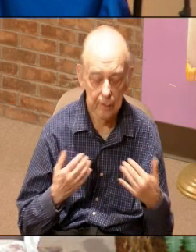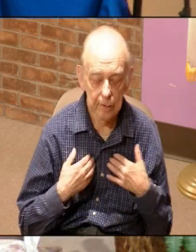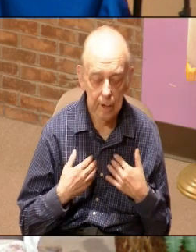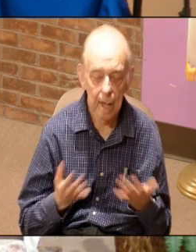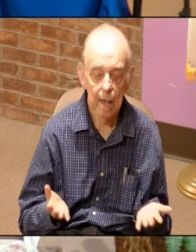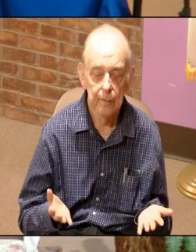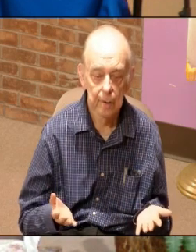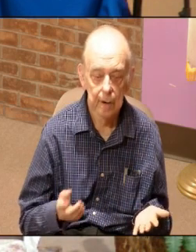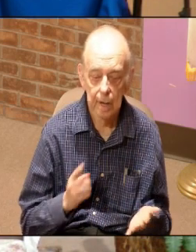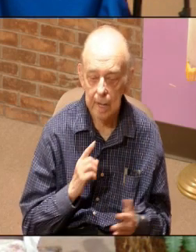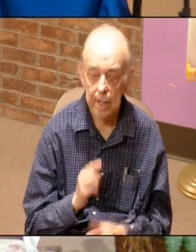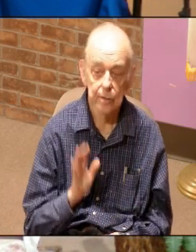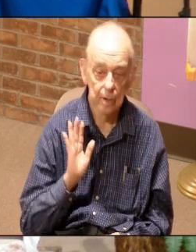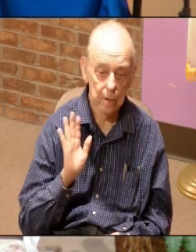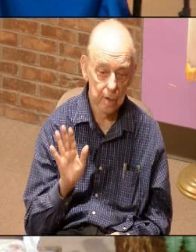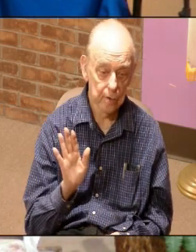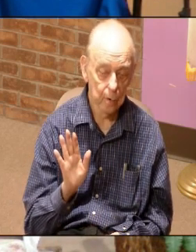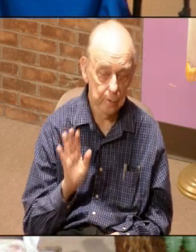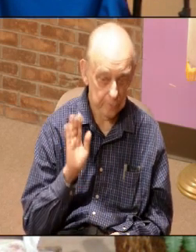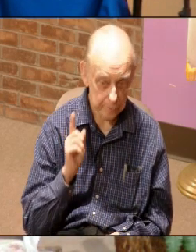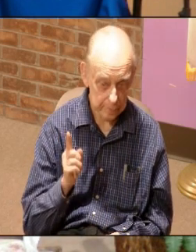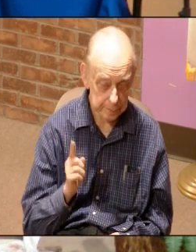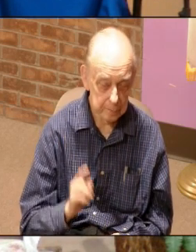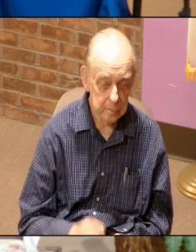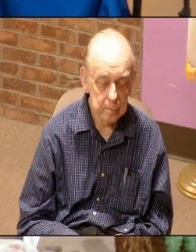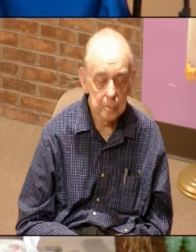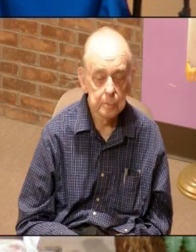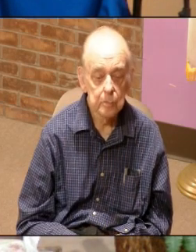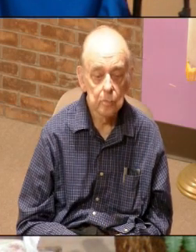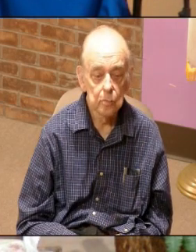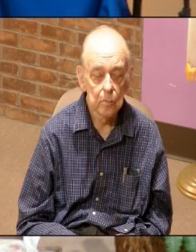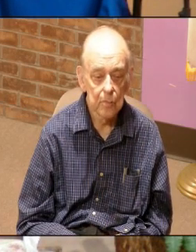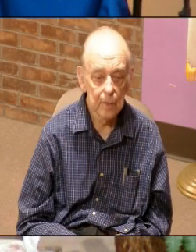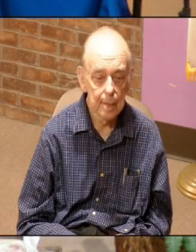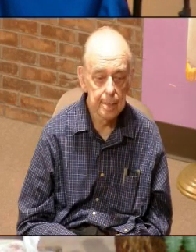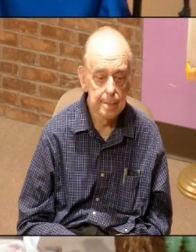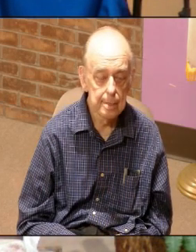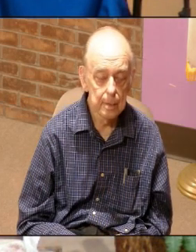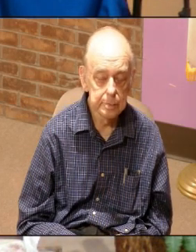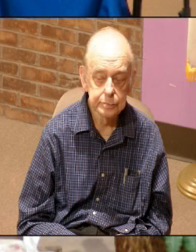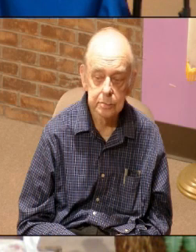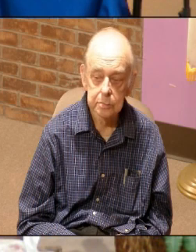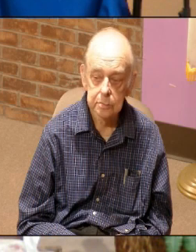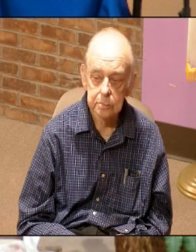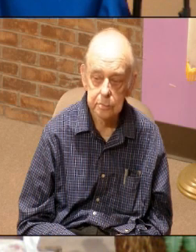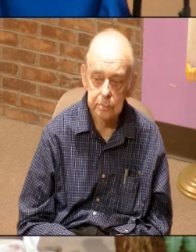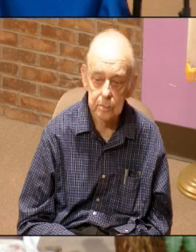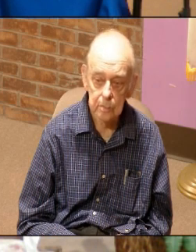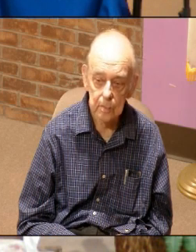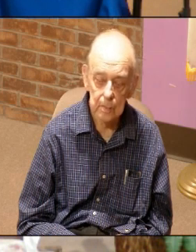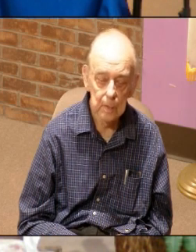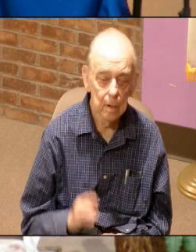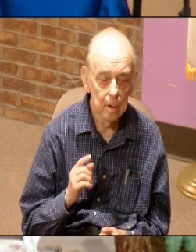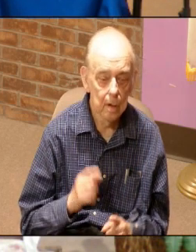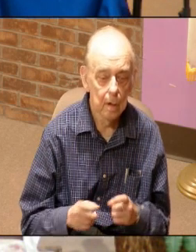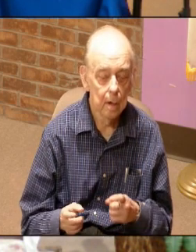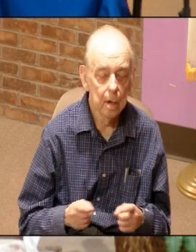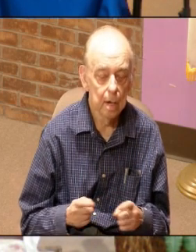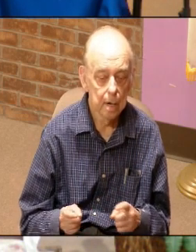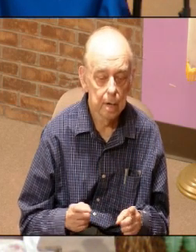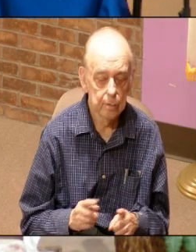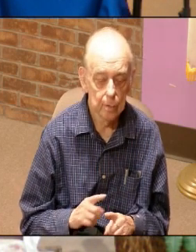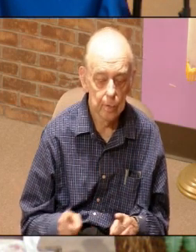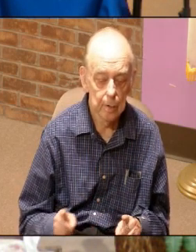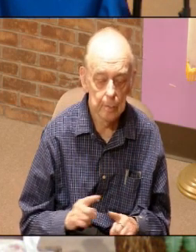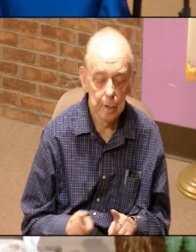have it's all yours it's all yours I can't control it but